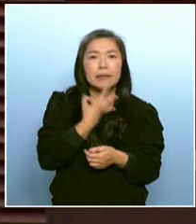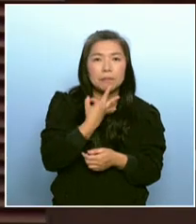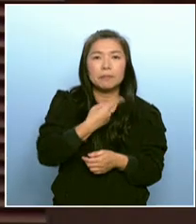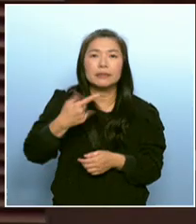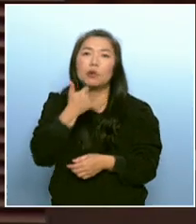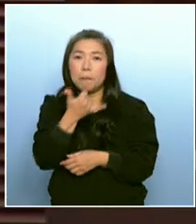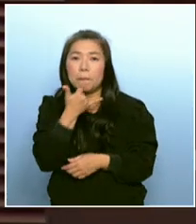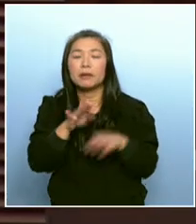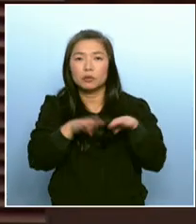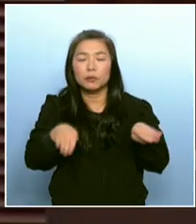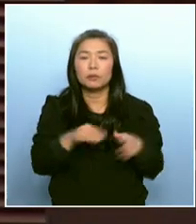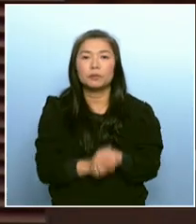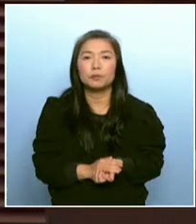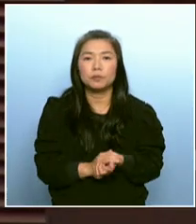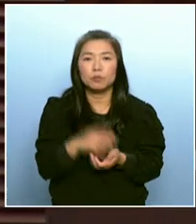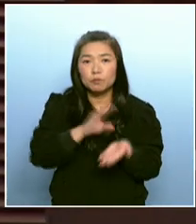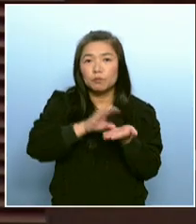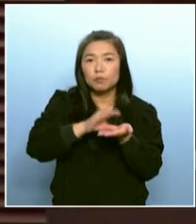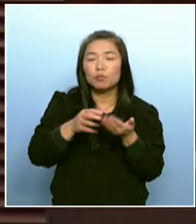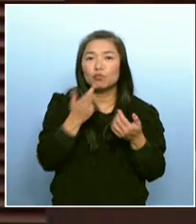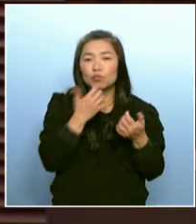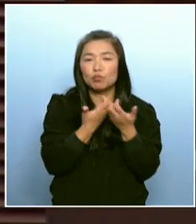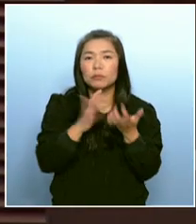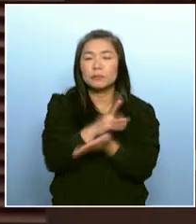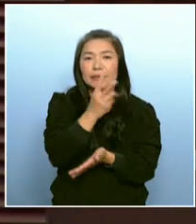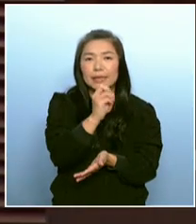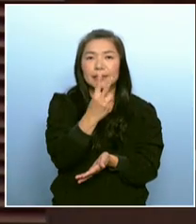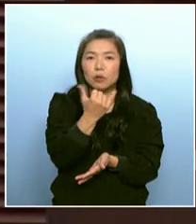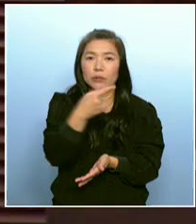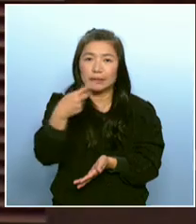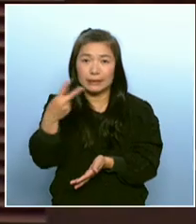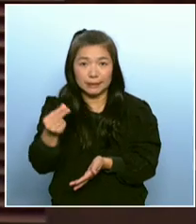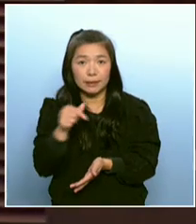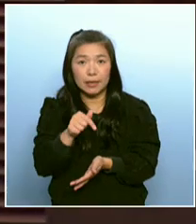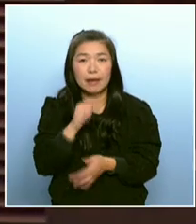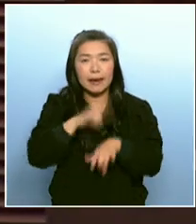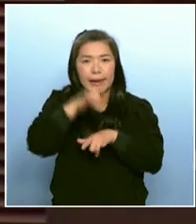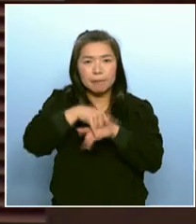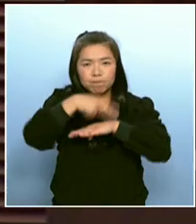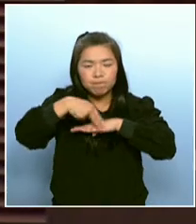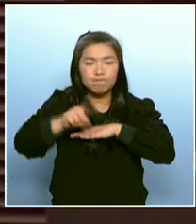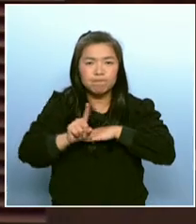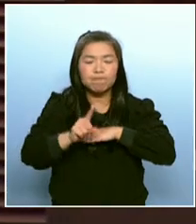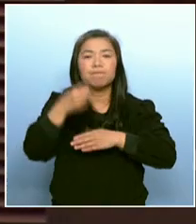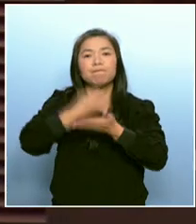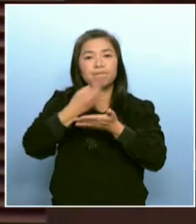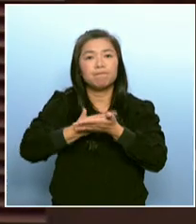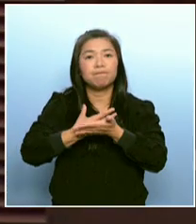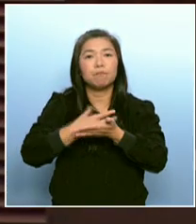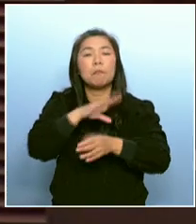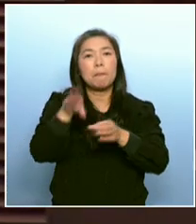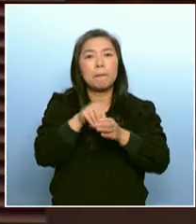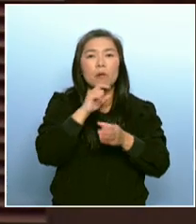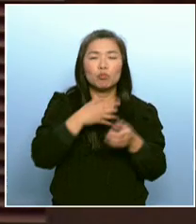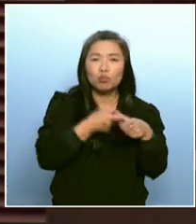to focus on supporting primary 3 to 6 students from disadvantaged families. The funding will be used on CDF projects to be